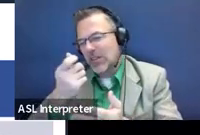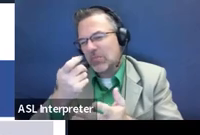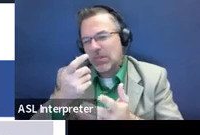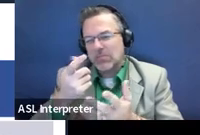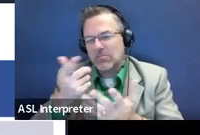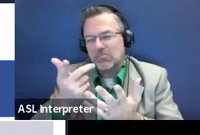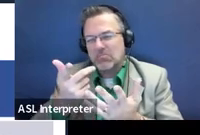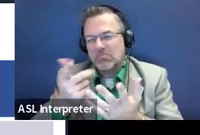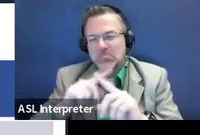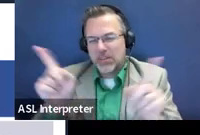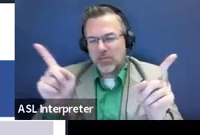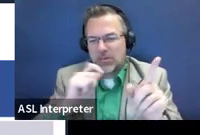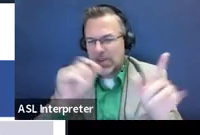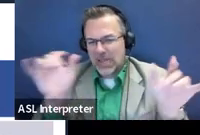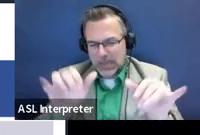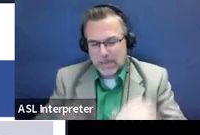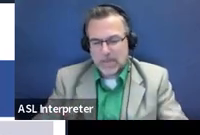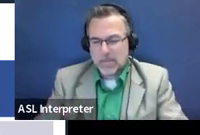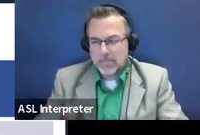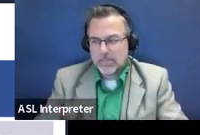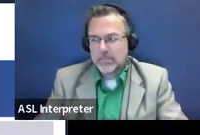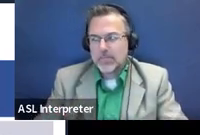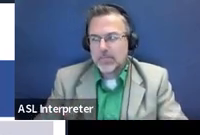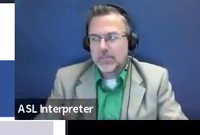differences. So